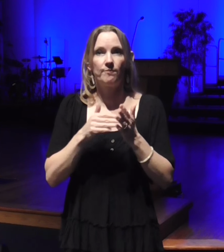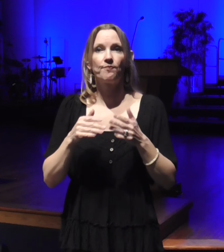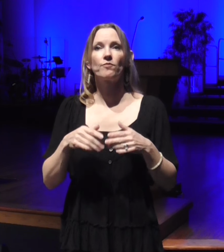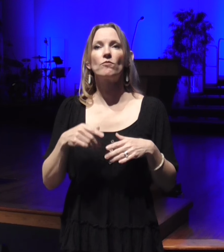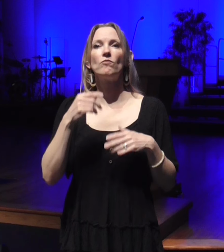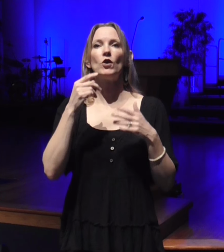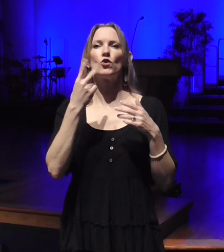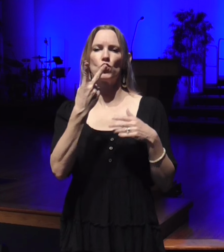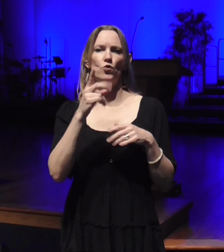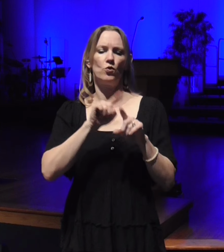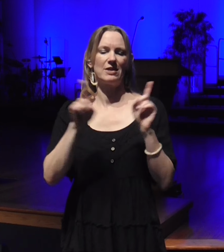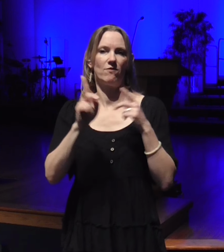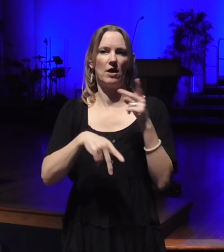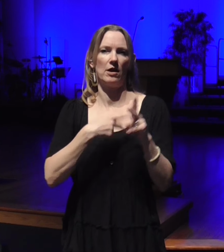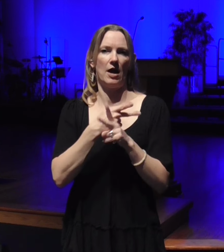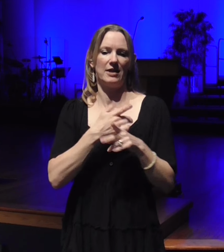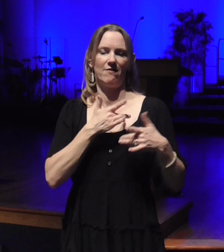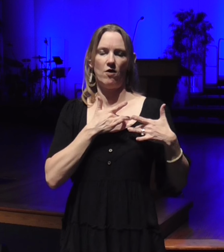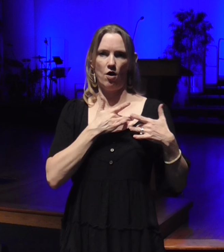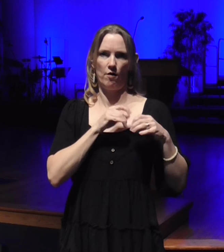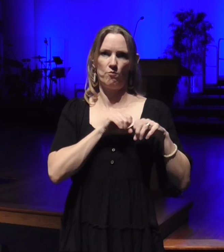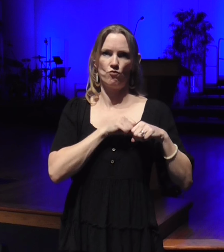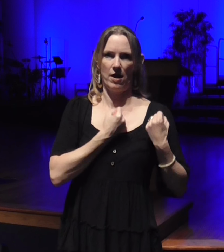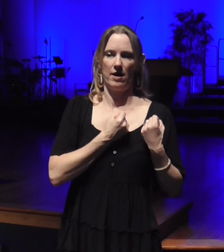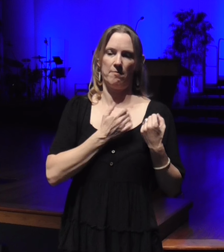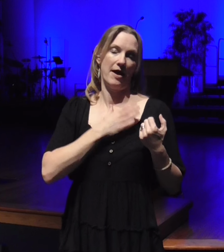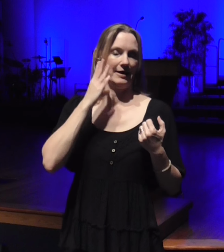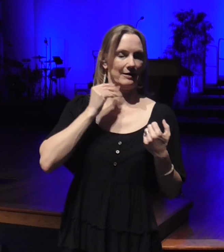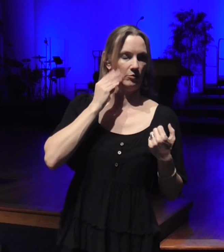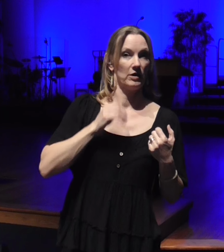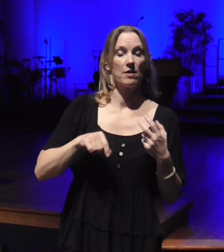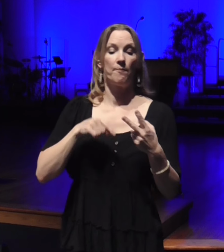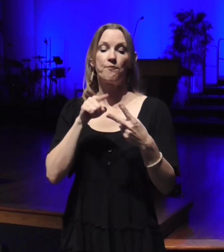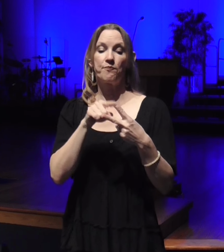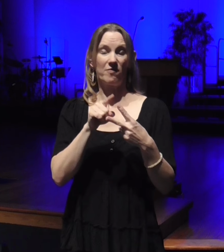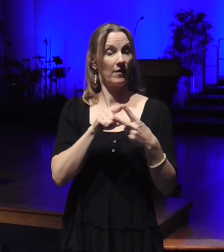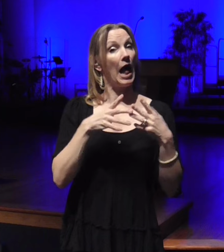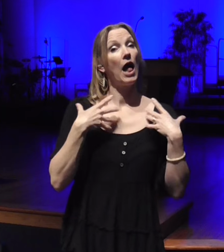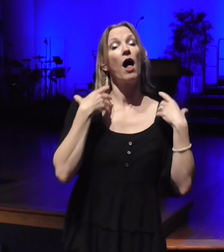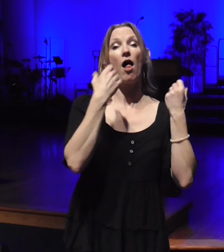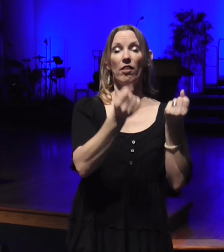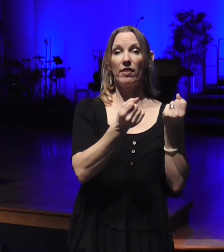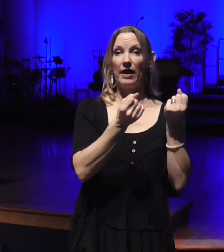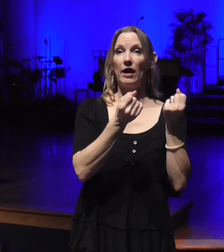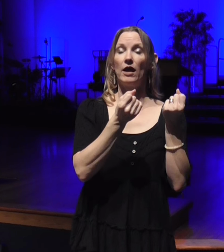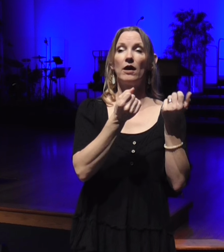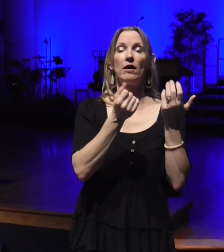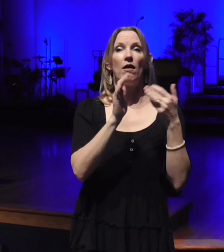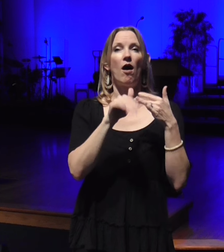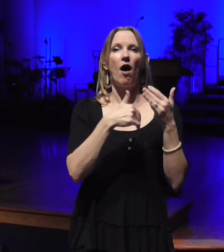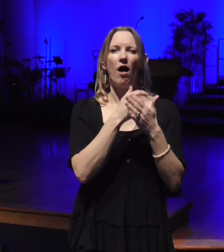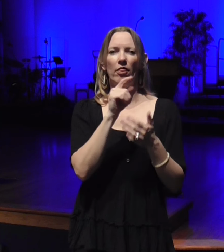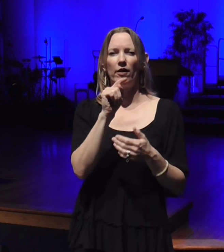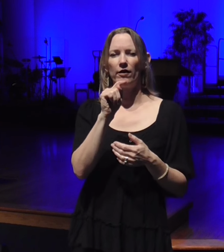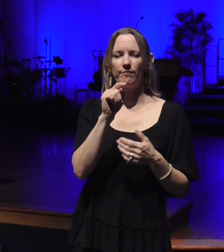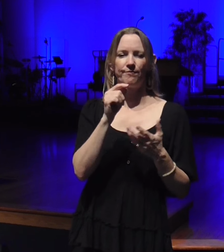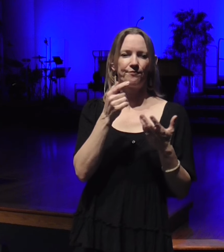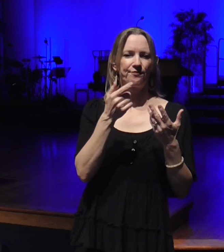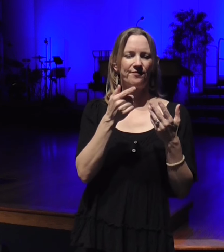of broken heart in my experience. The first is a very healthy breaking down of all the tartar, all